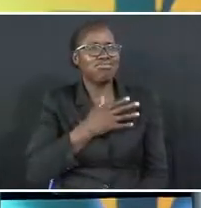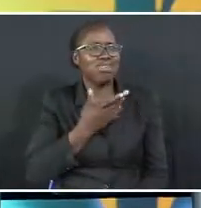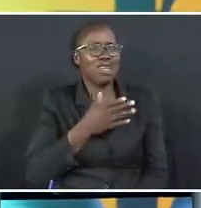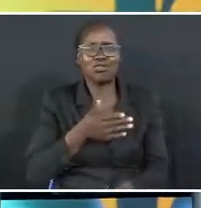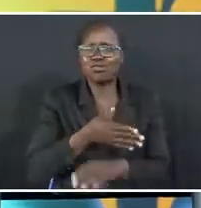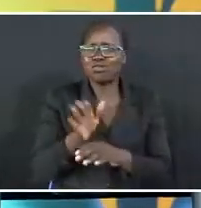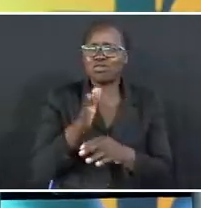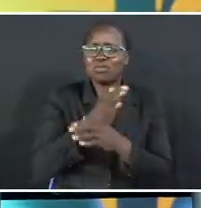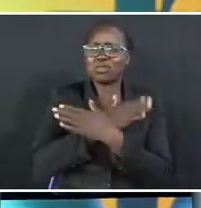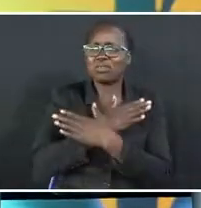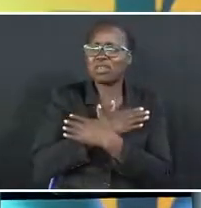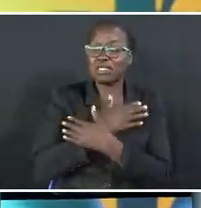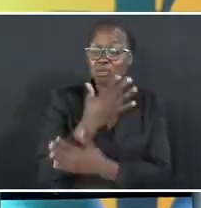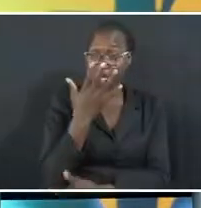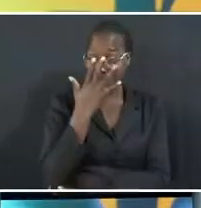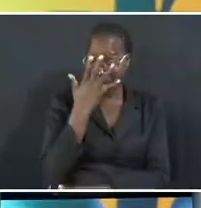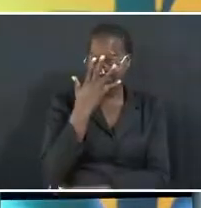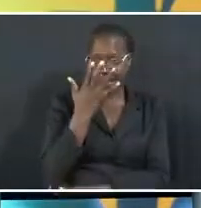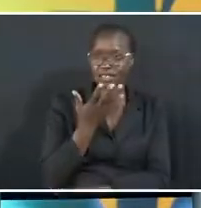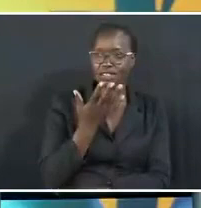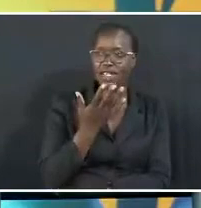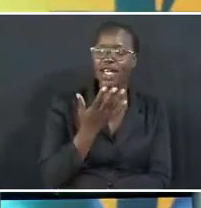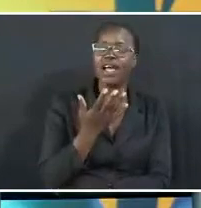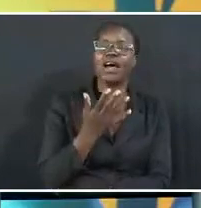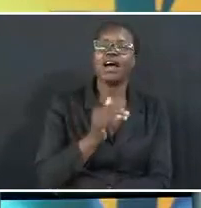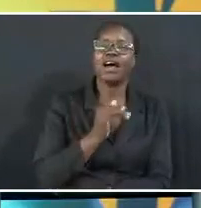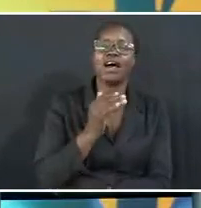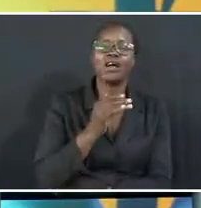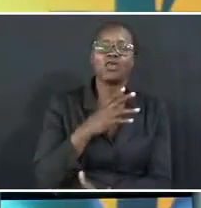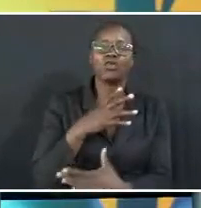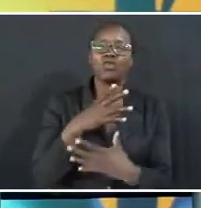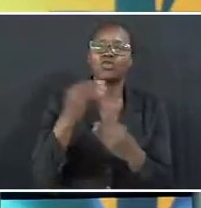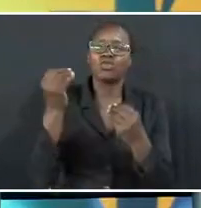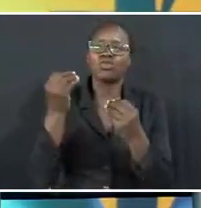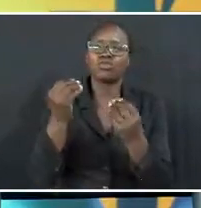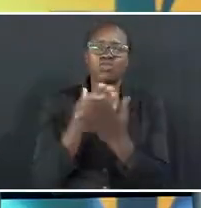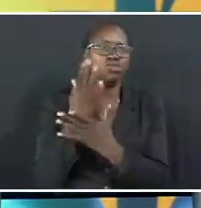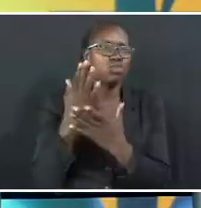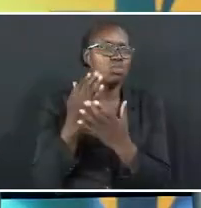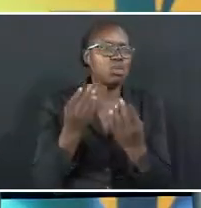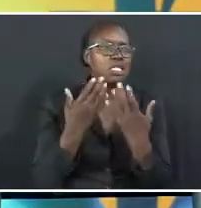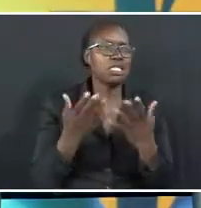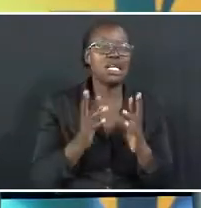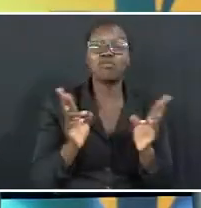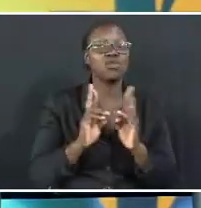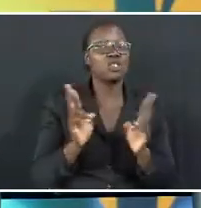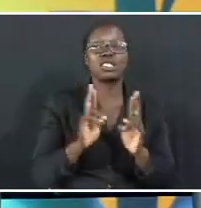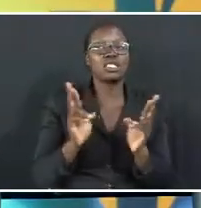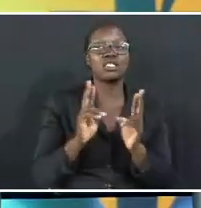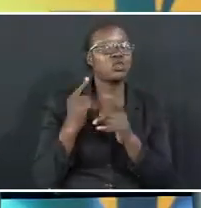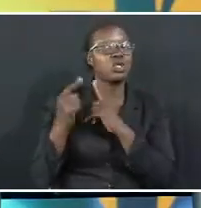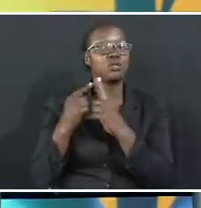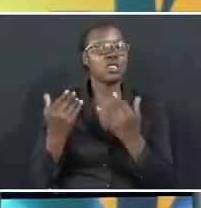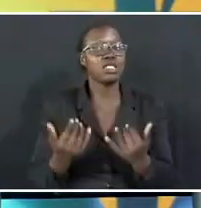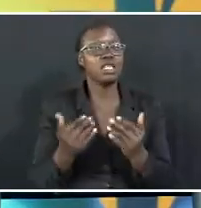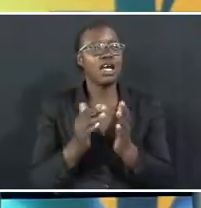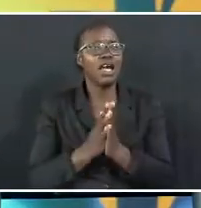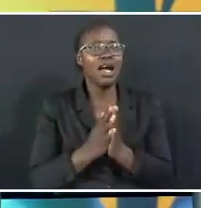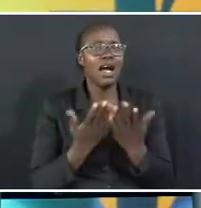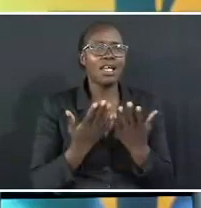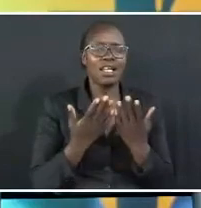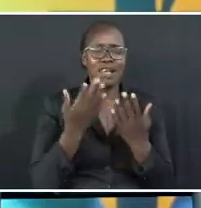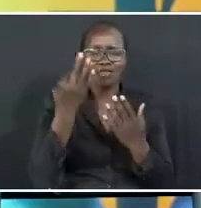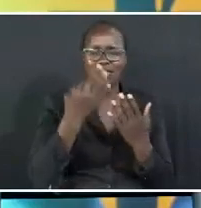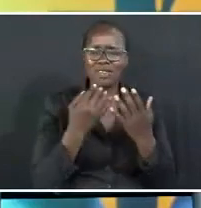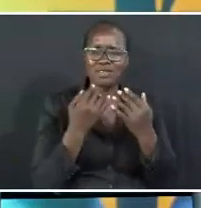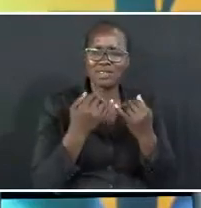lose friends, I will get embarrassed, I will go through many things that I am not ready to go through. I will face trials